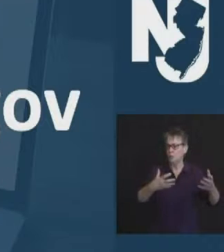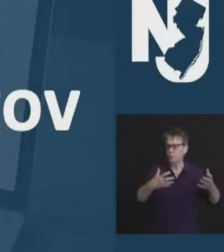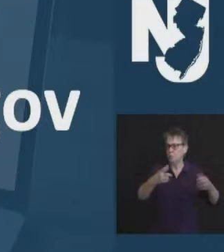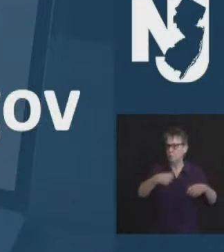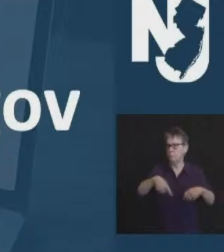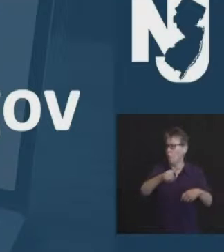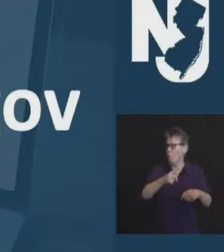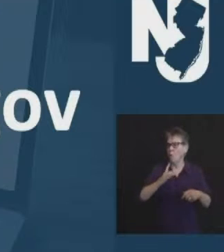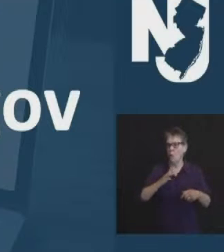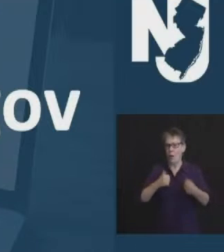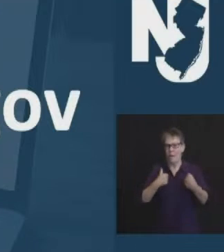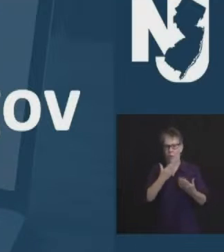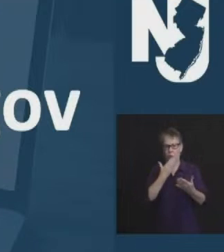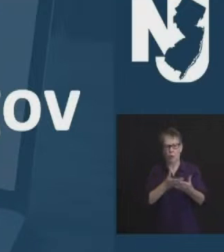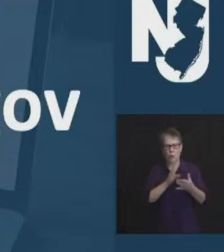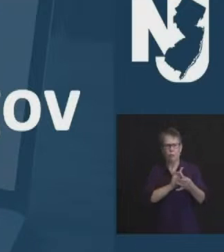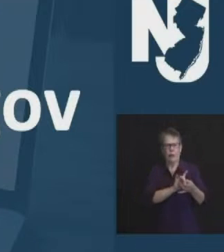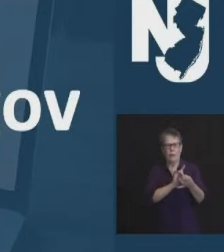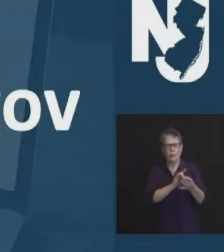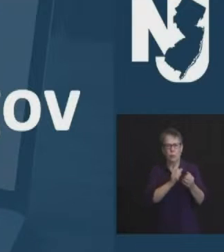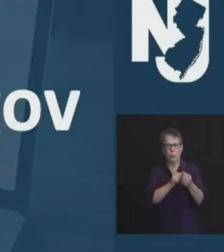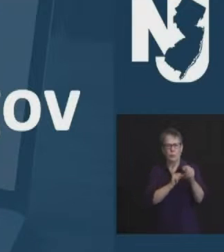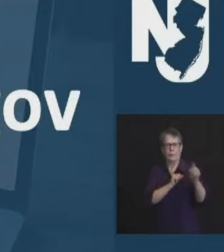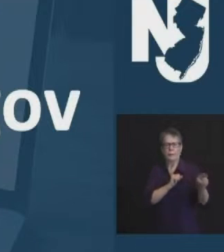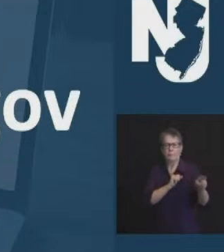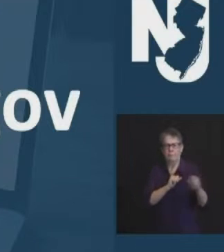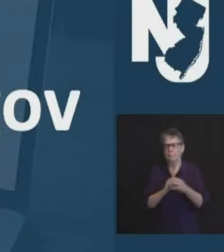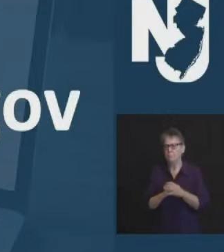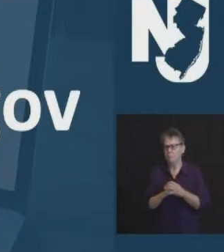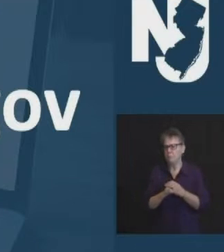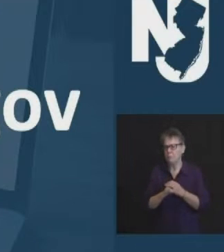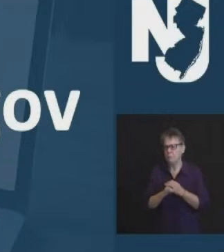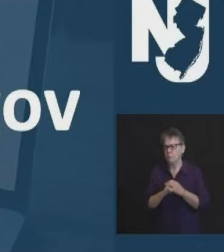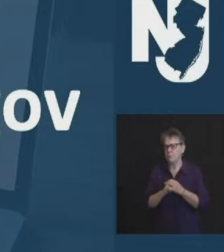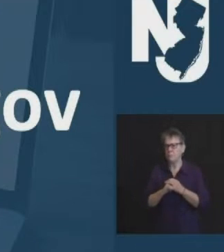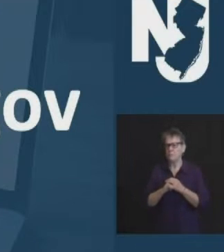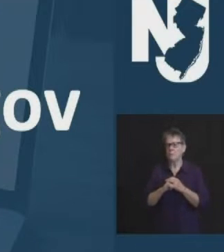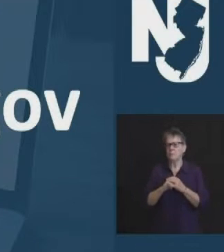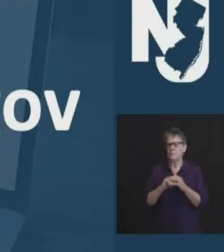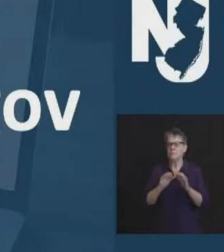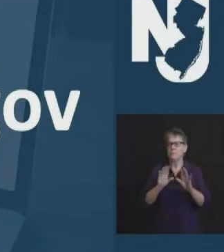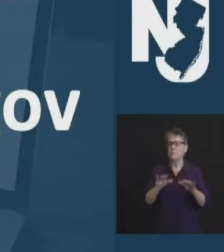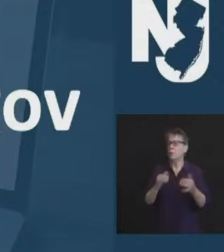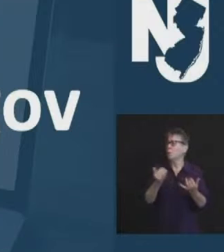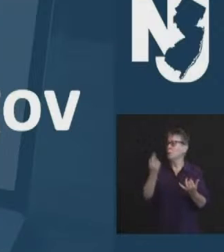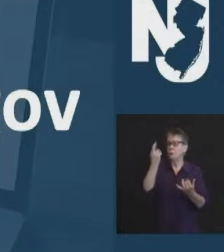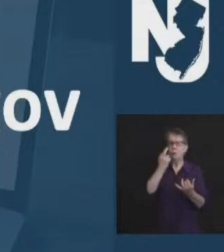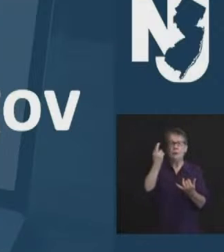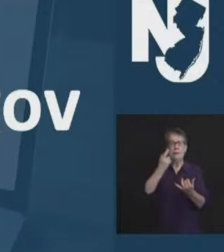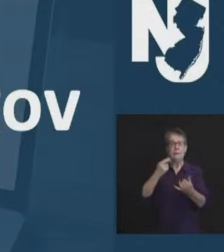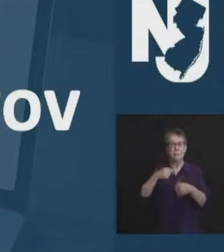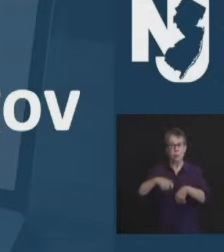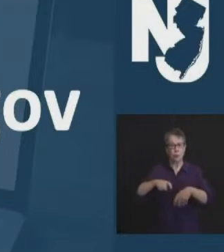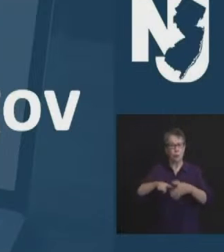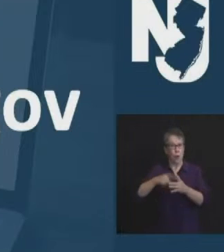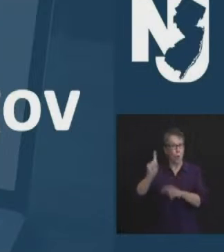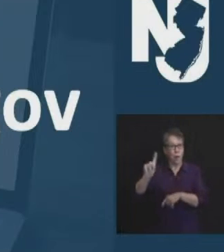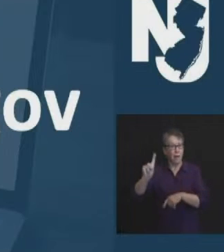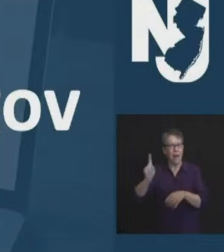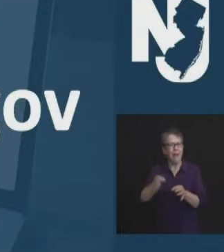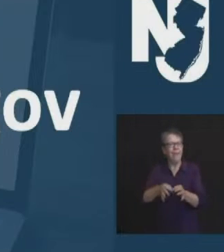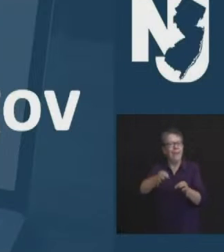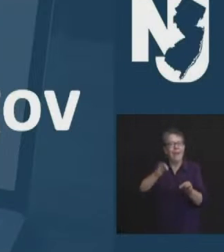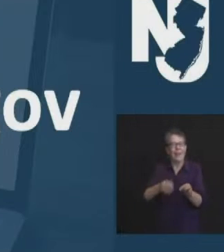doing this at noon today because we were to have had a White House video conference on corona and